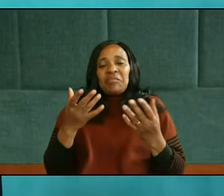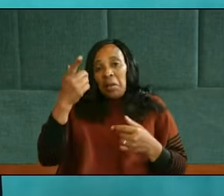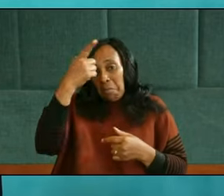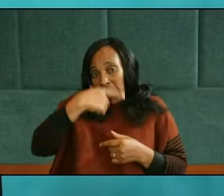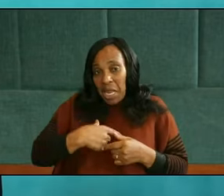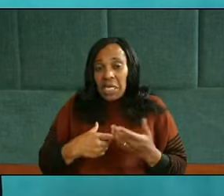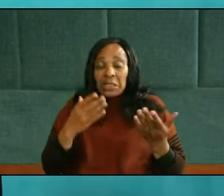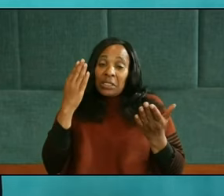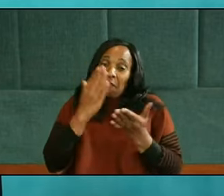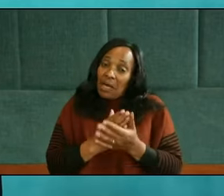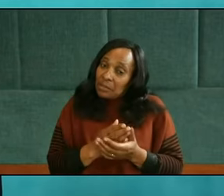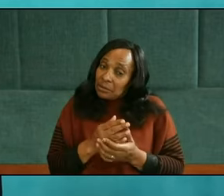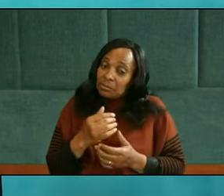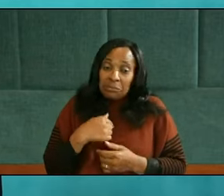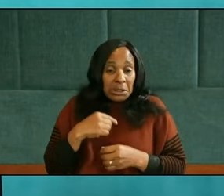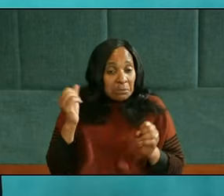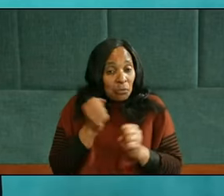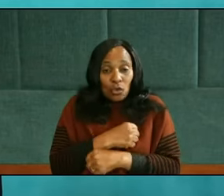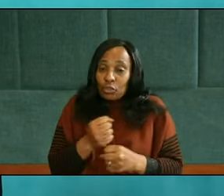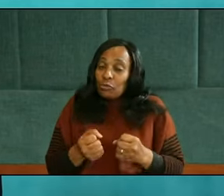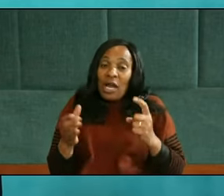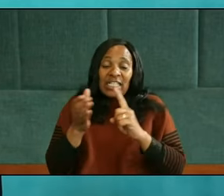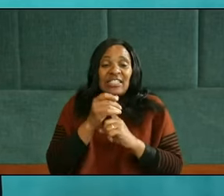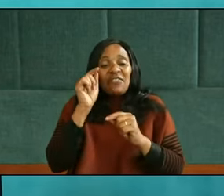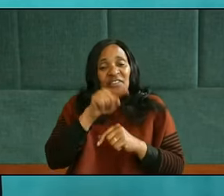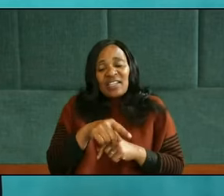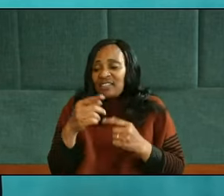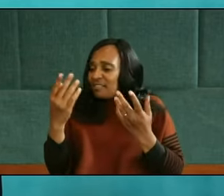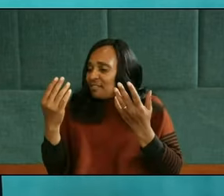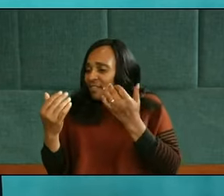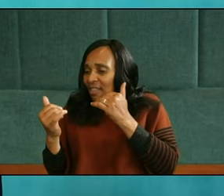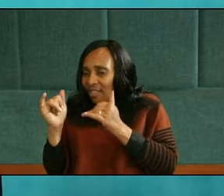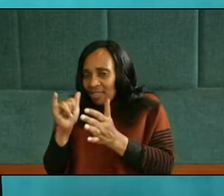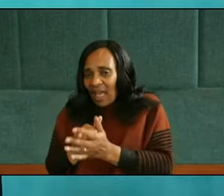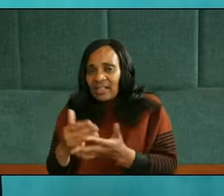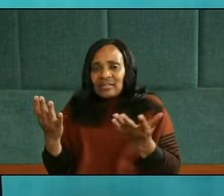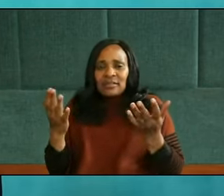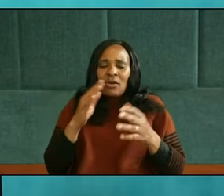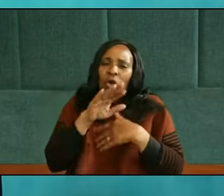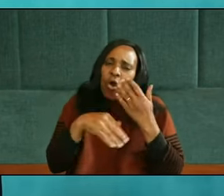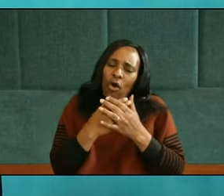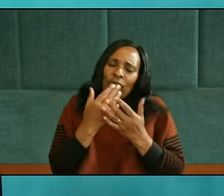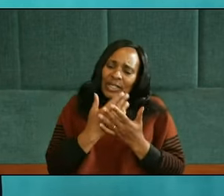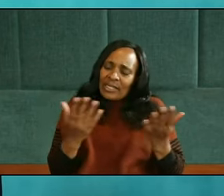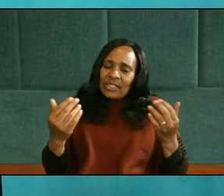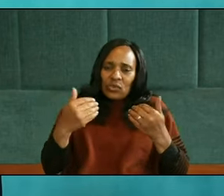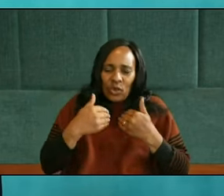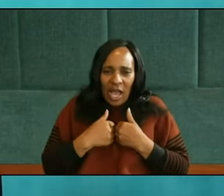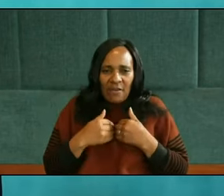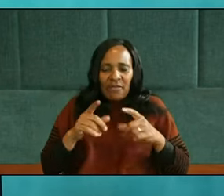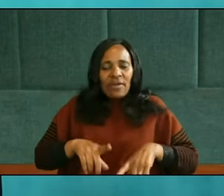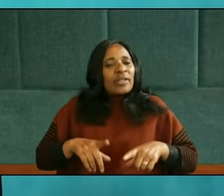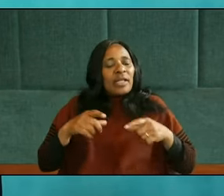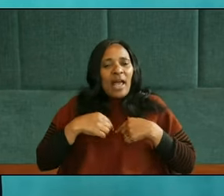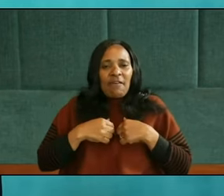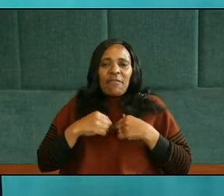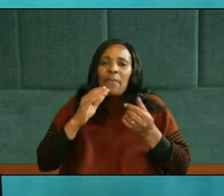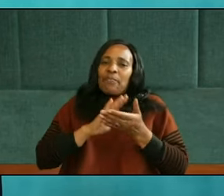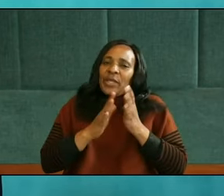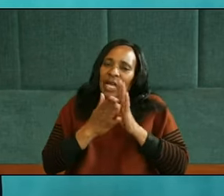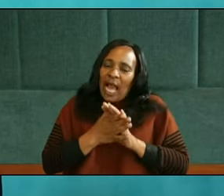blinded by the fact that I was not able to achieve this, and therefore all the rest of the things that we have to do in this life